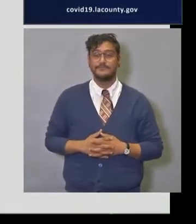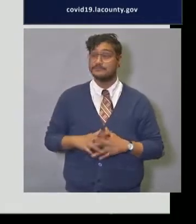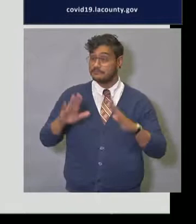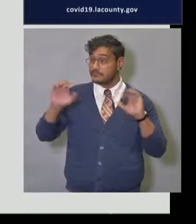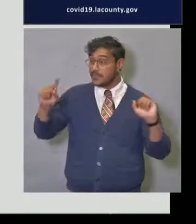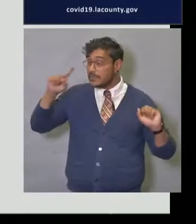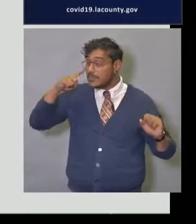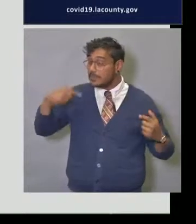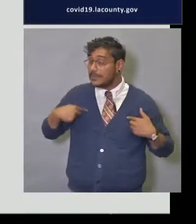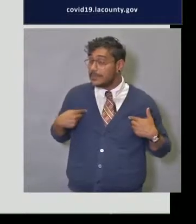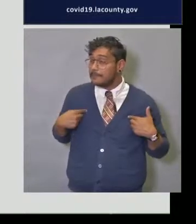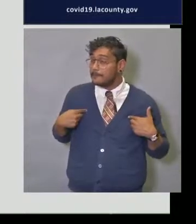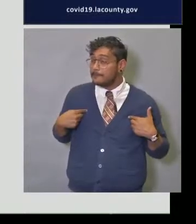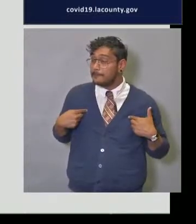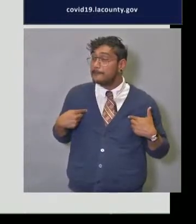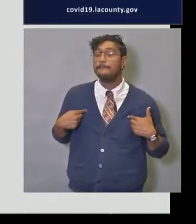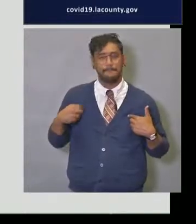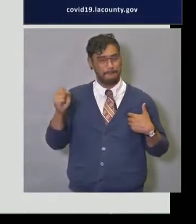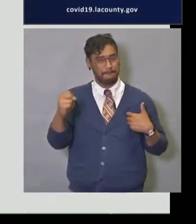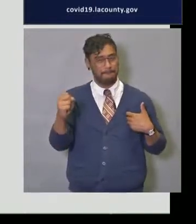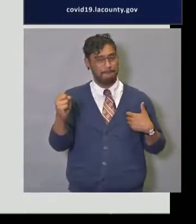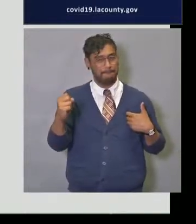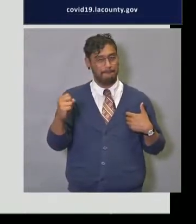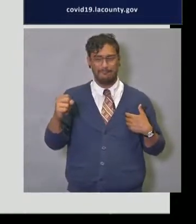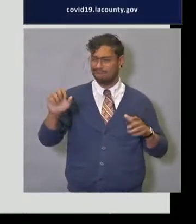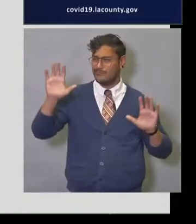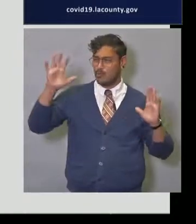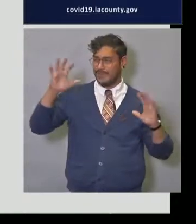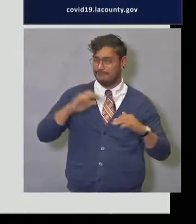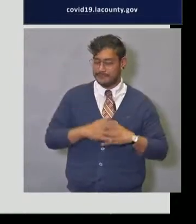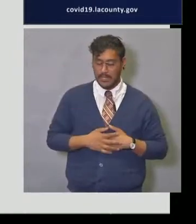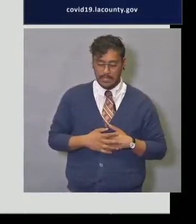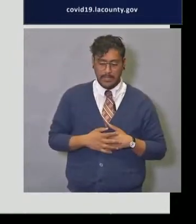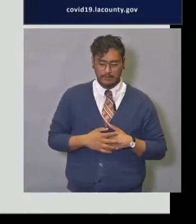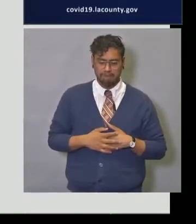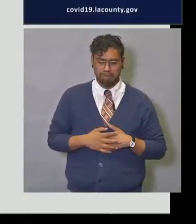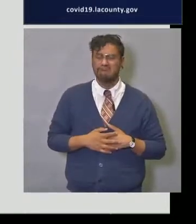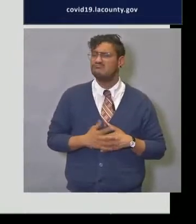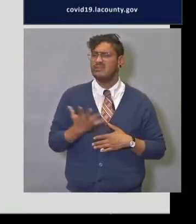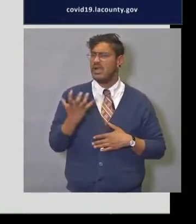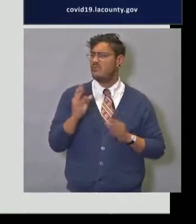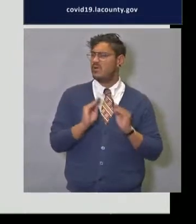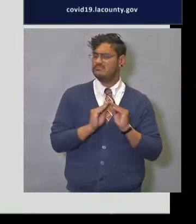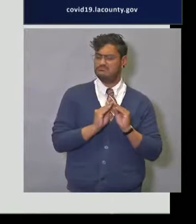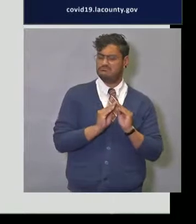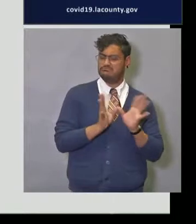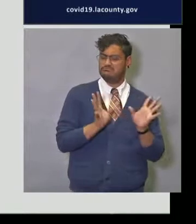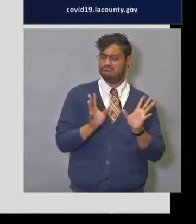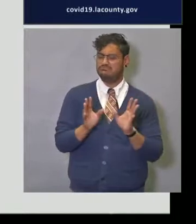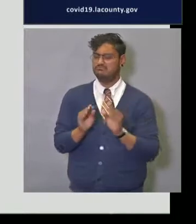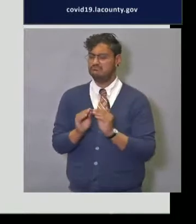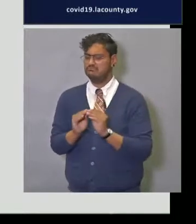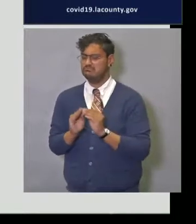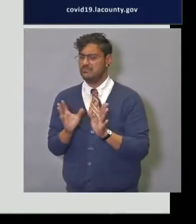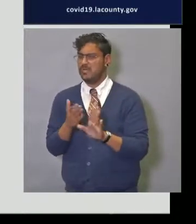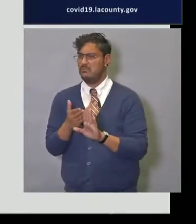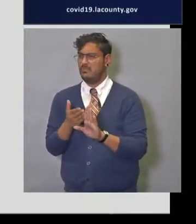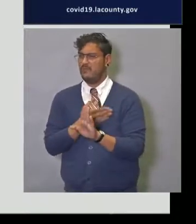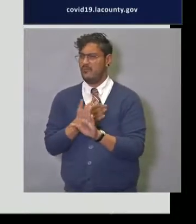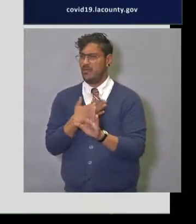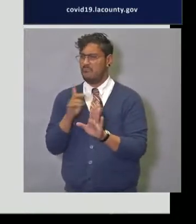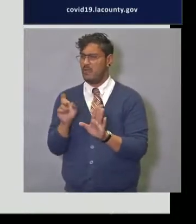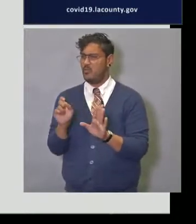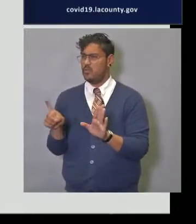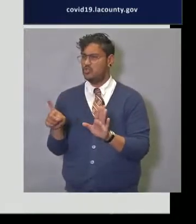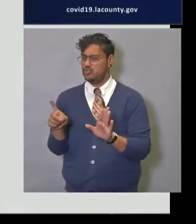you hear me? Yep. Can you hear me? Okay, great. I just wanted to clarify a couple of things before asking my questions. So